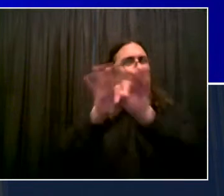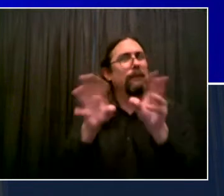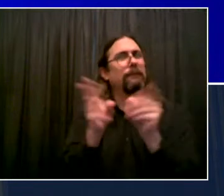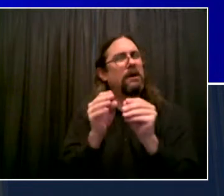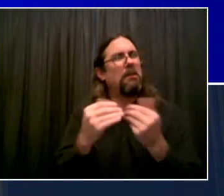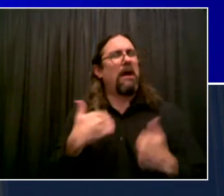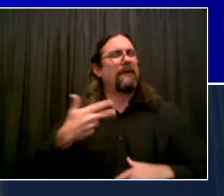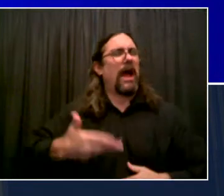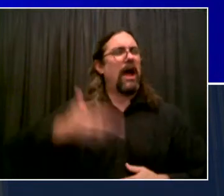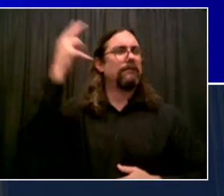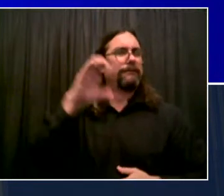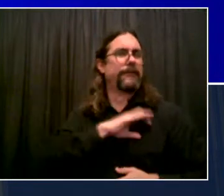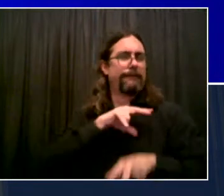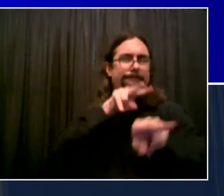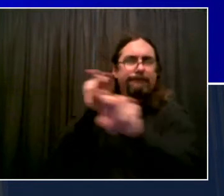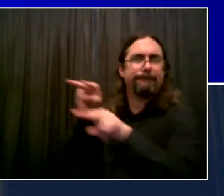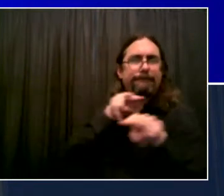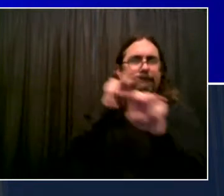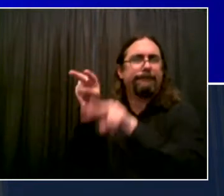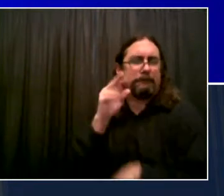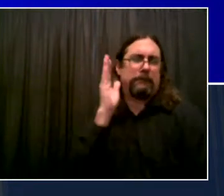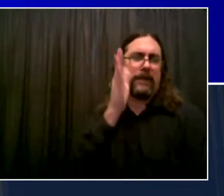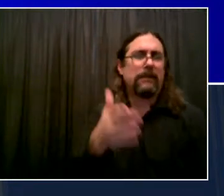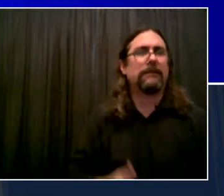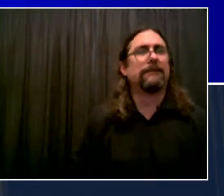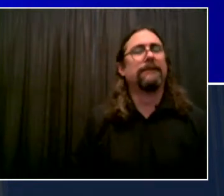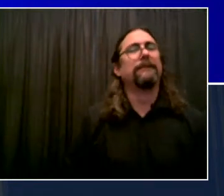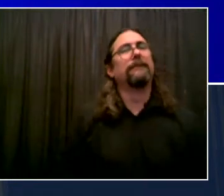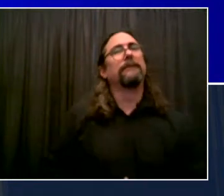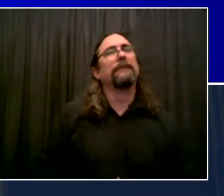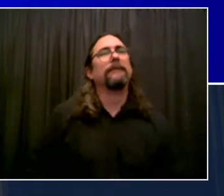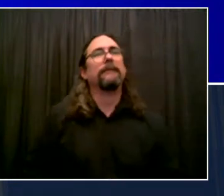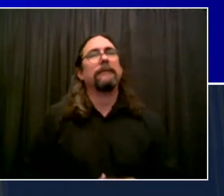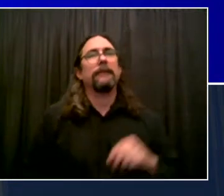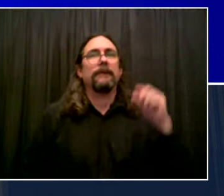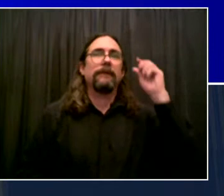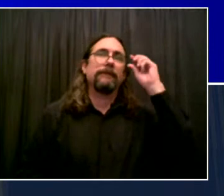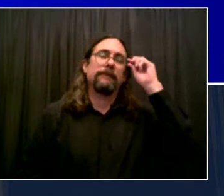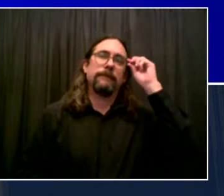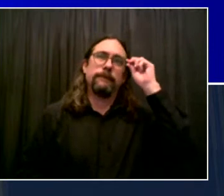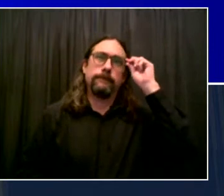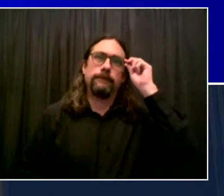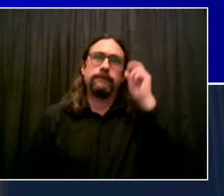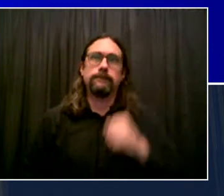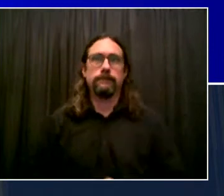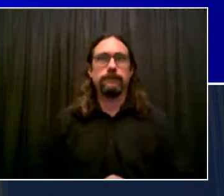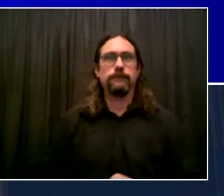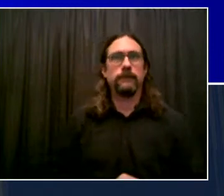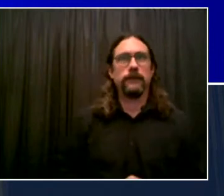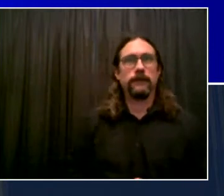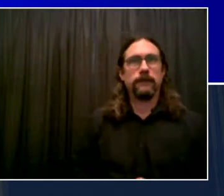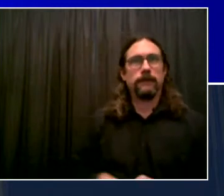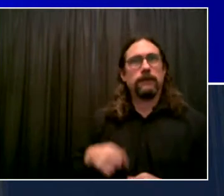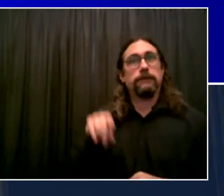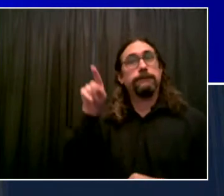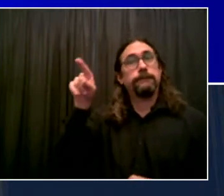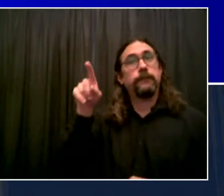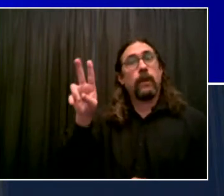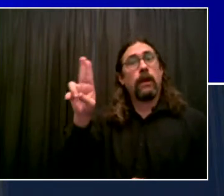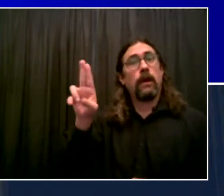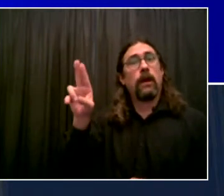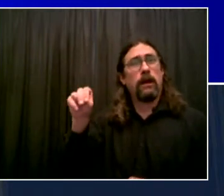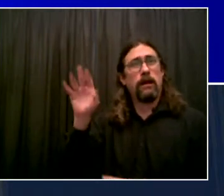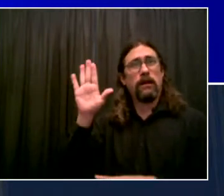applauding Secretary General Guterres for leading the way by calling upon everyone who participates in the General Assembly to